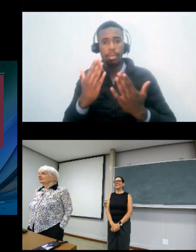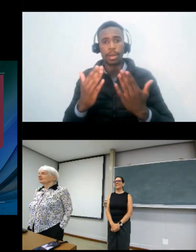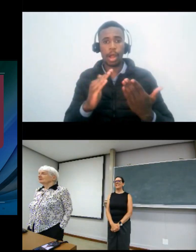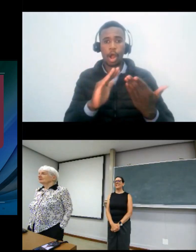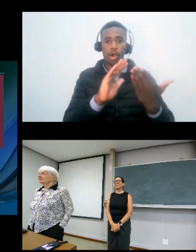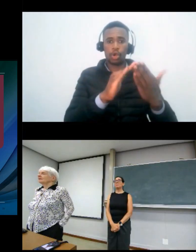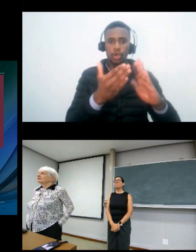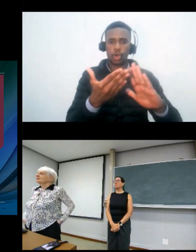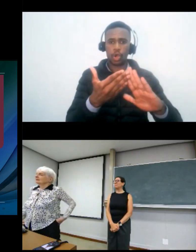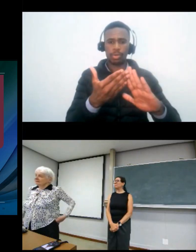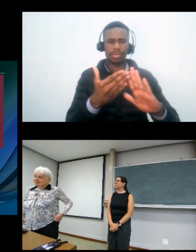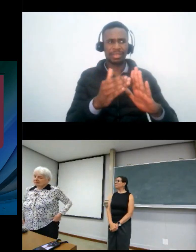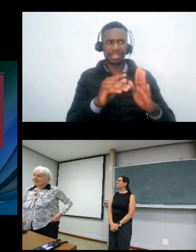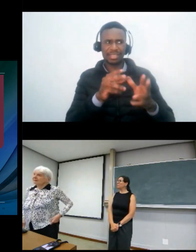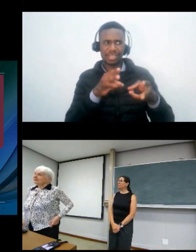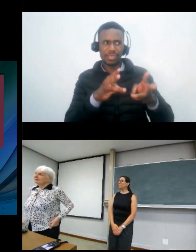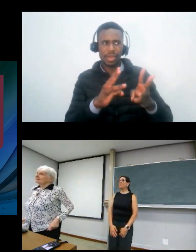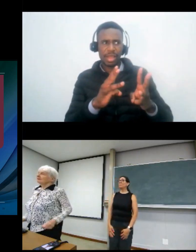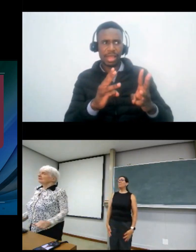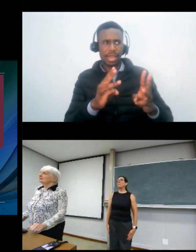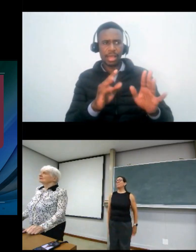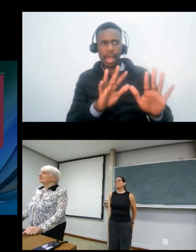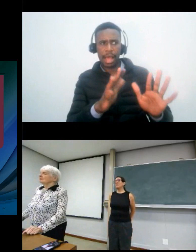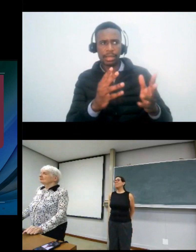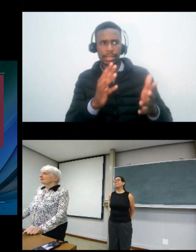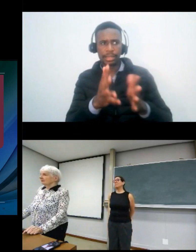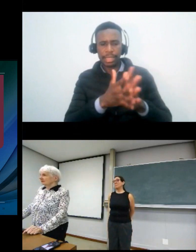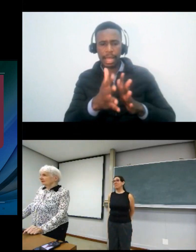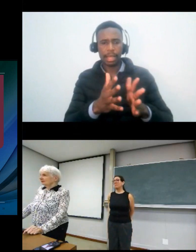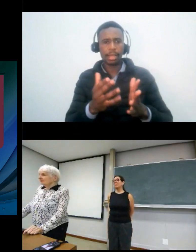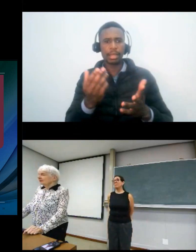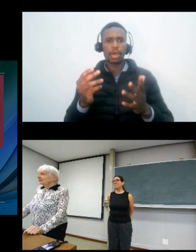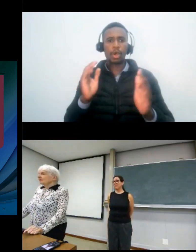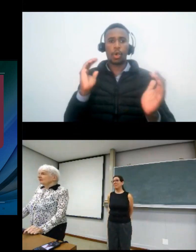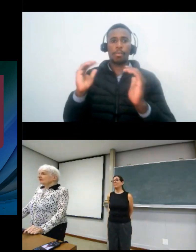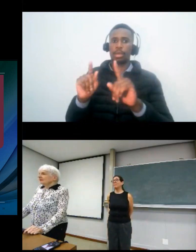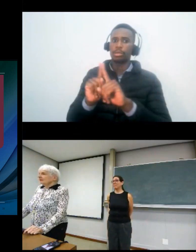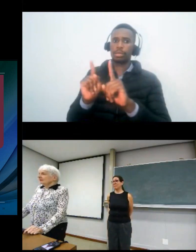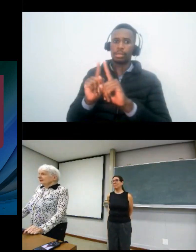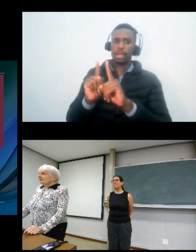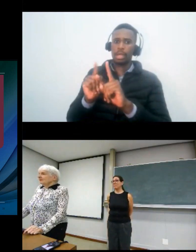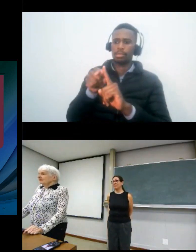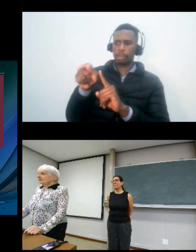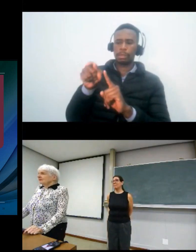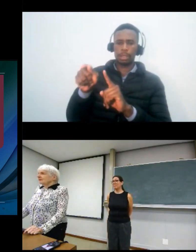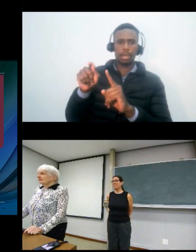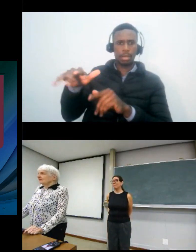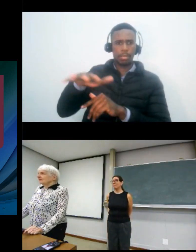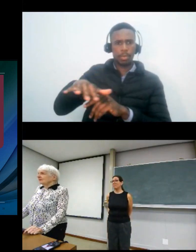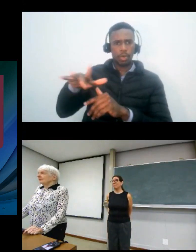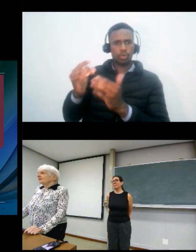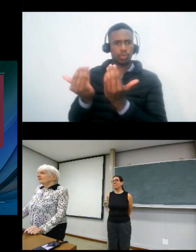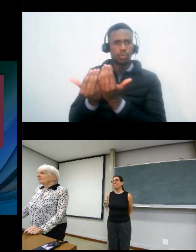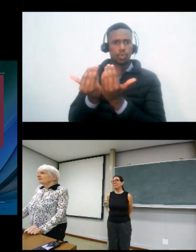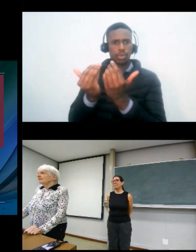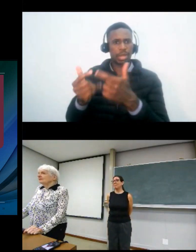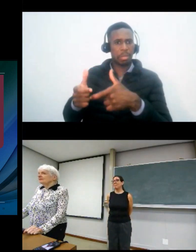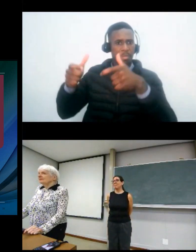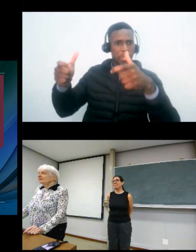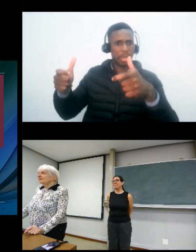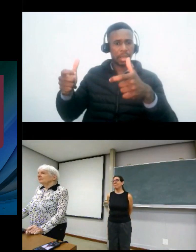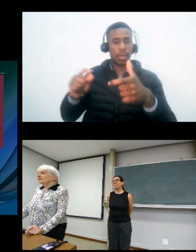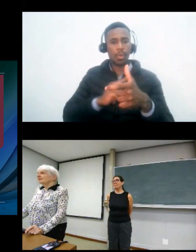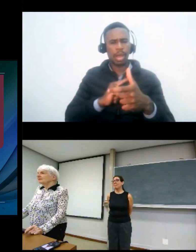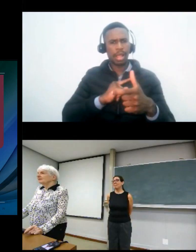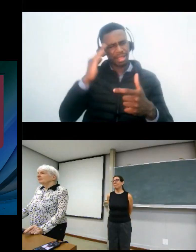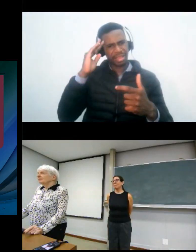language characteristics, like smaller communities tend to have more complex language, complex grammatical structures. I was